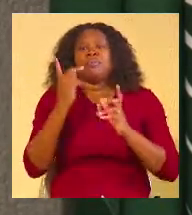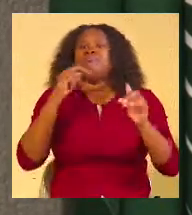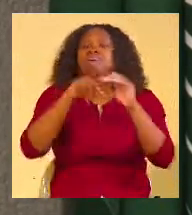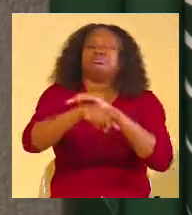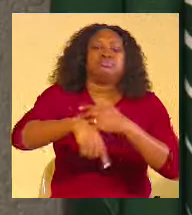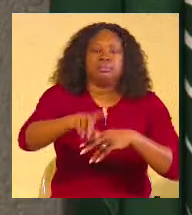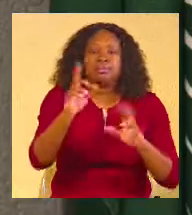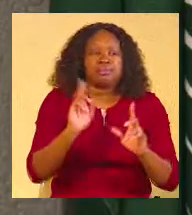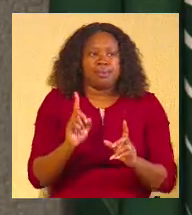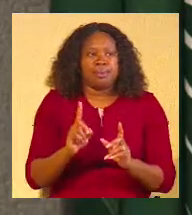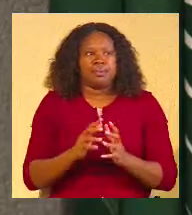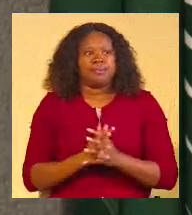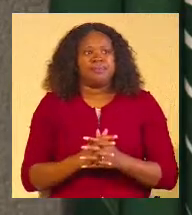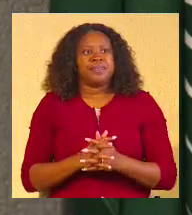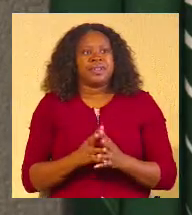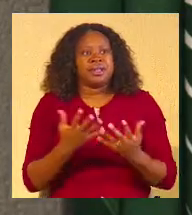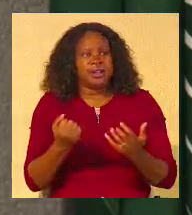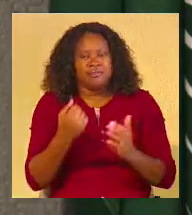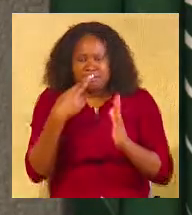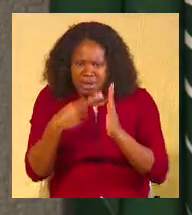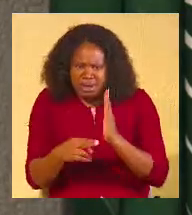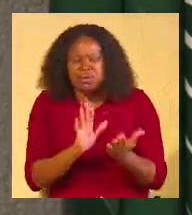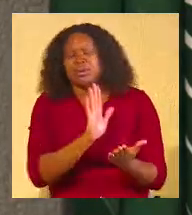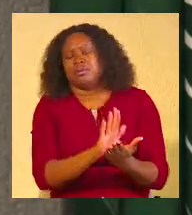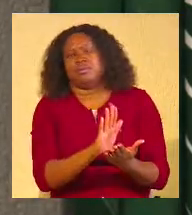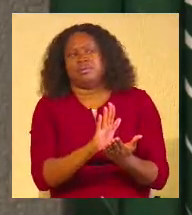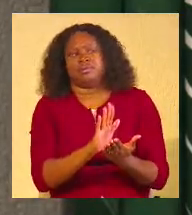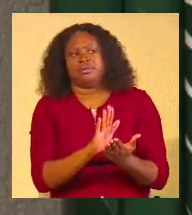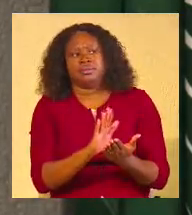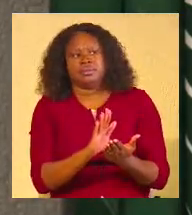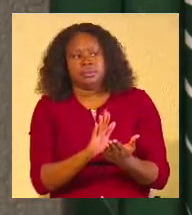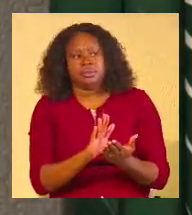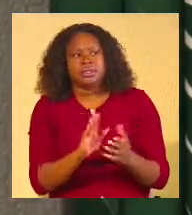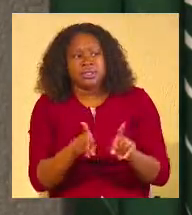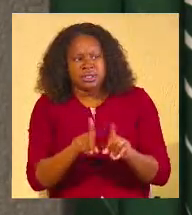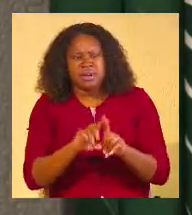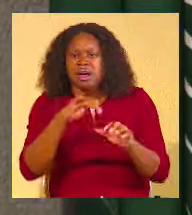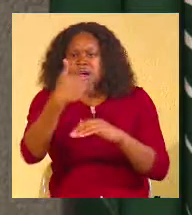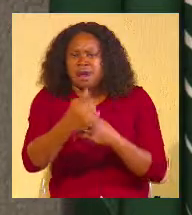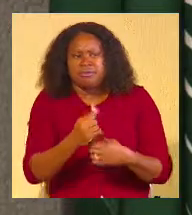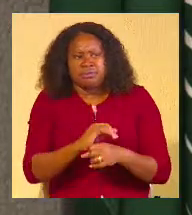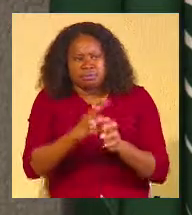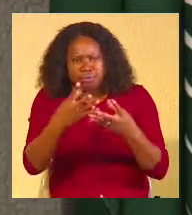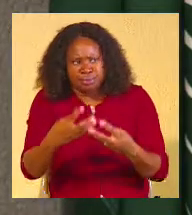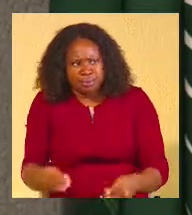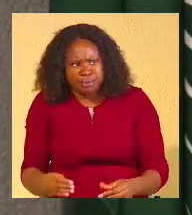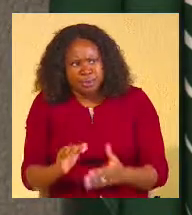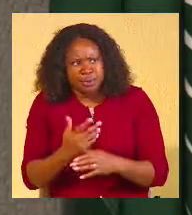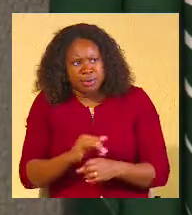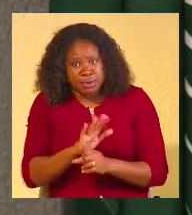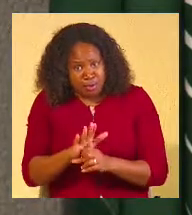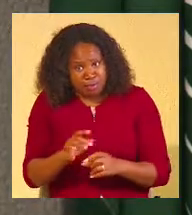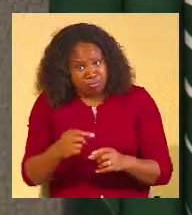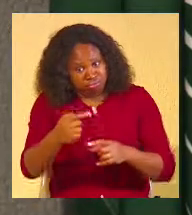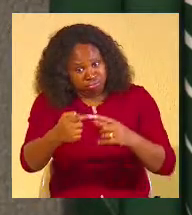are measures and protocols that are in place. So even after the lockdown, because COVID is going to be here for a